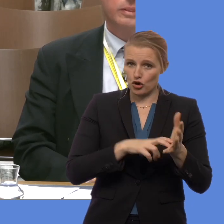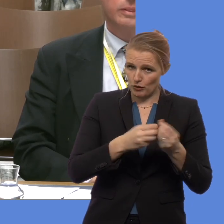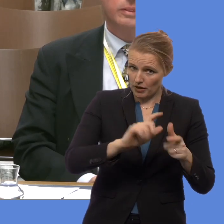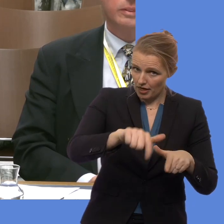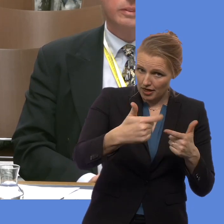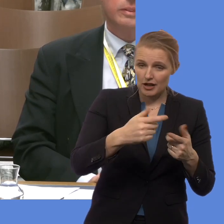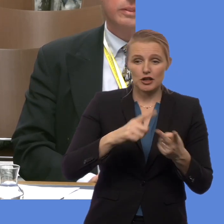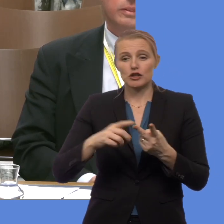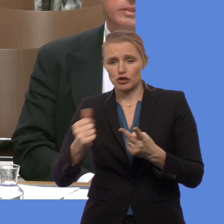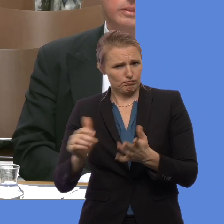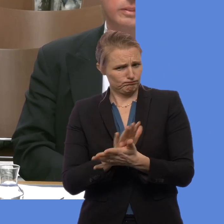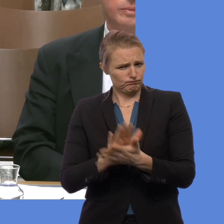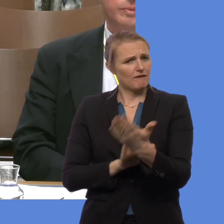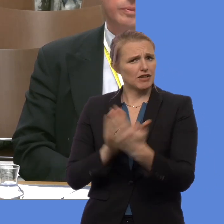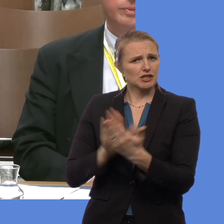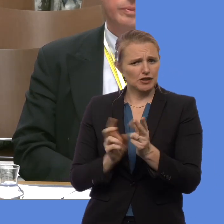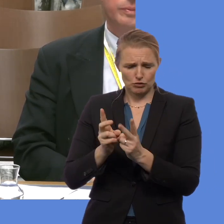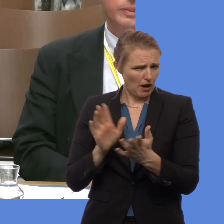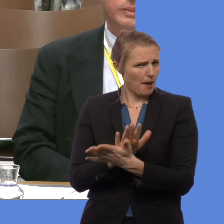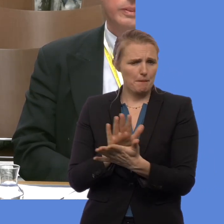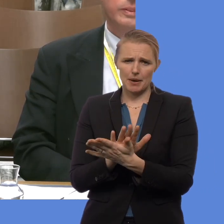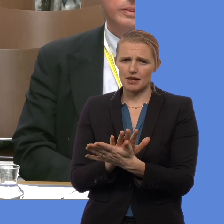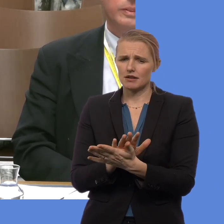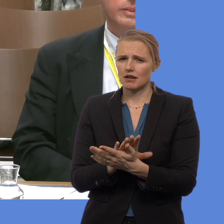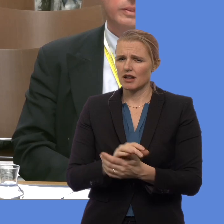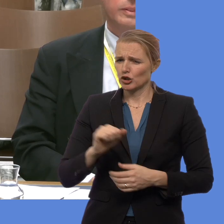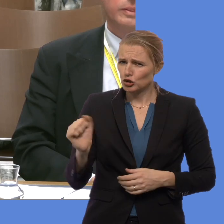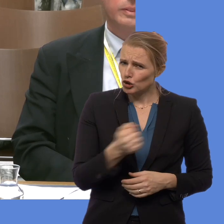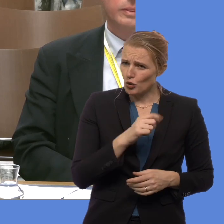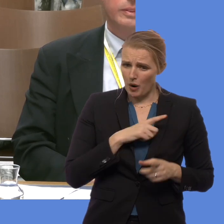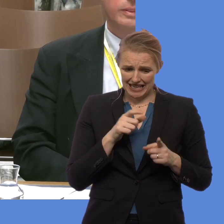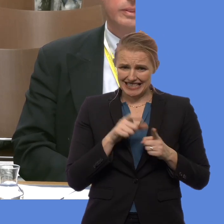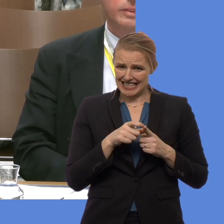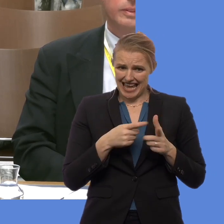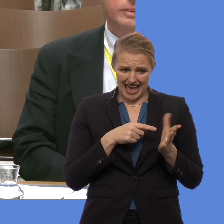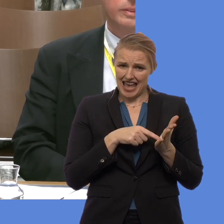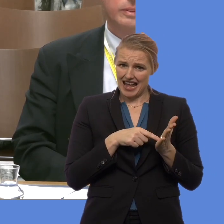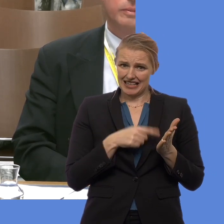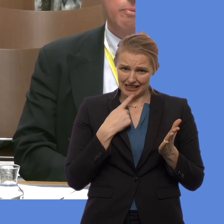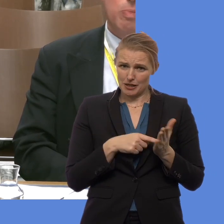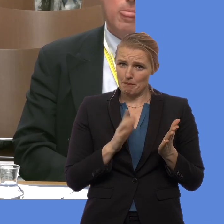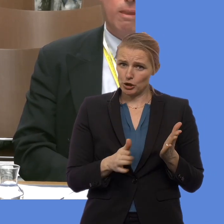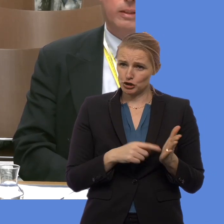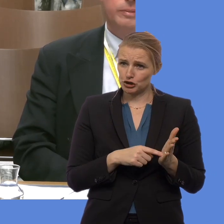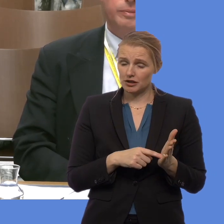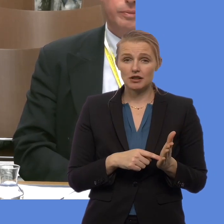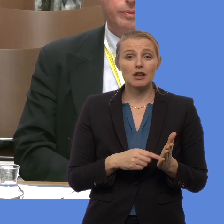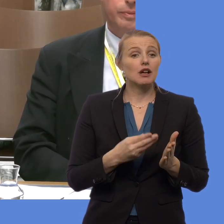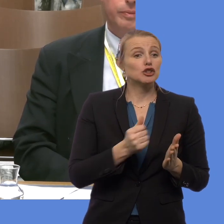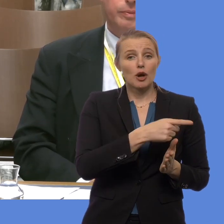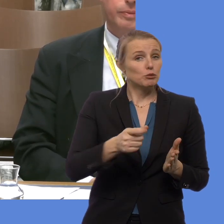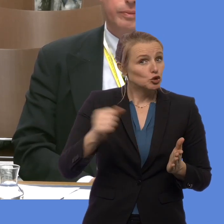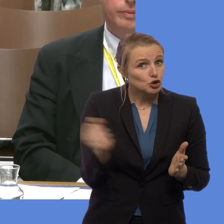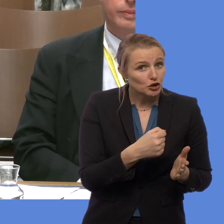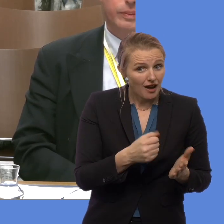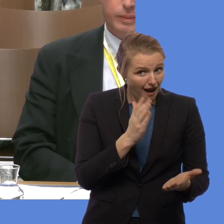what should happen under Disability Discrimination Act adjustment. Now, whether it does is another issue, and